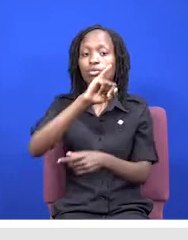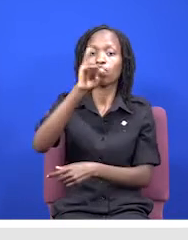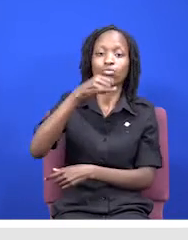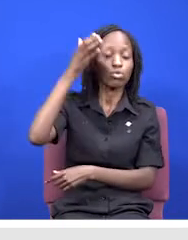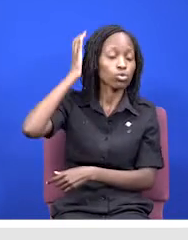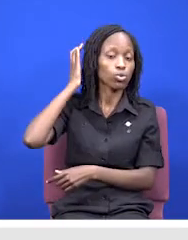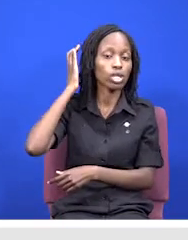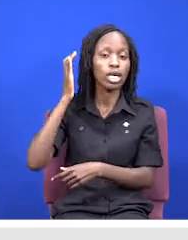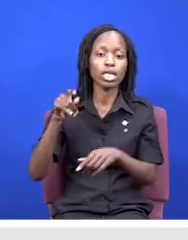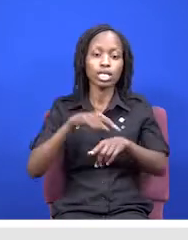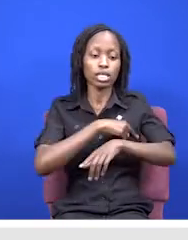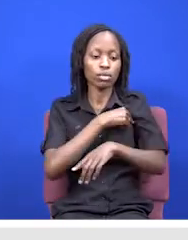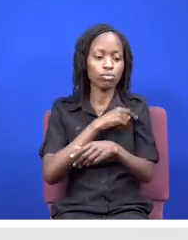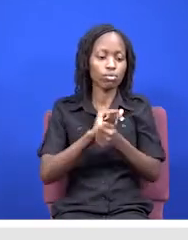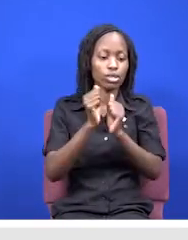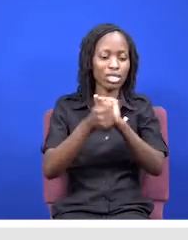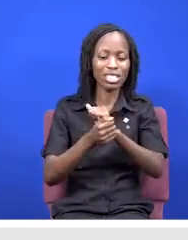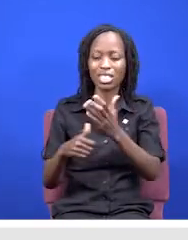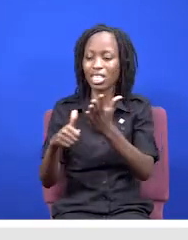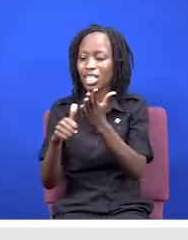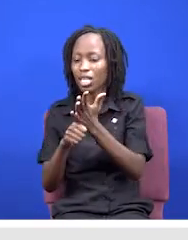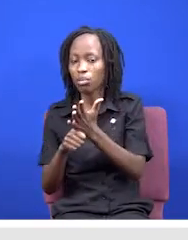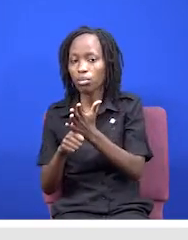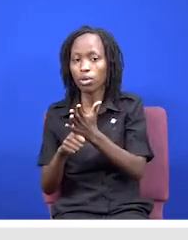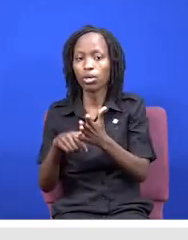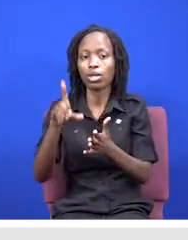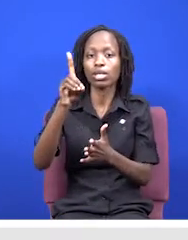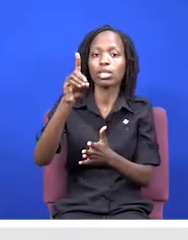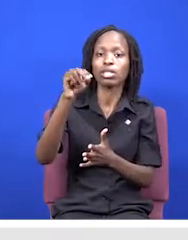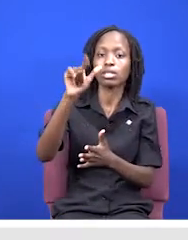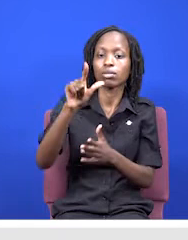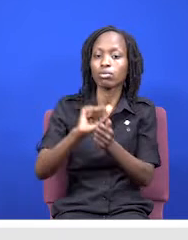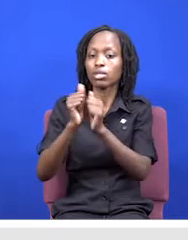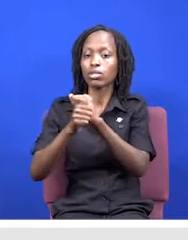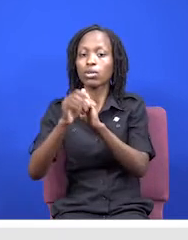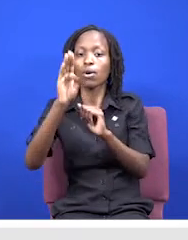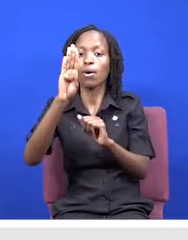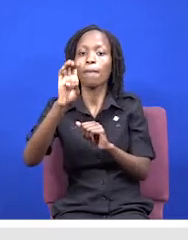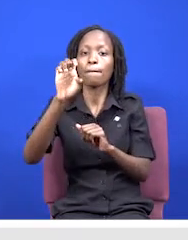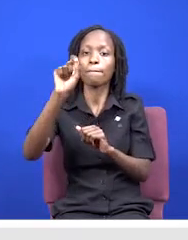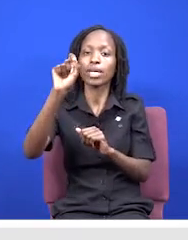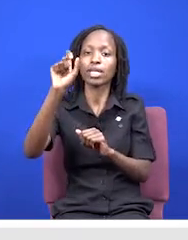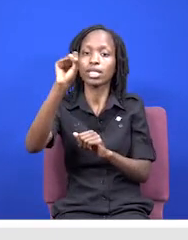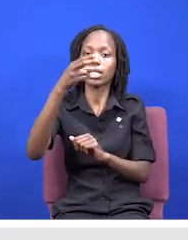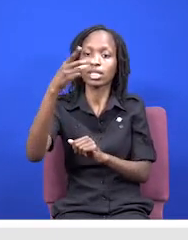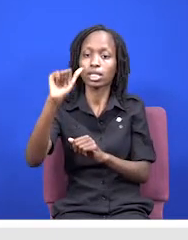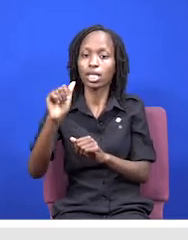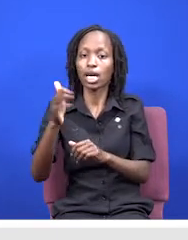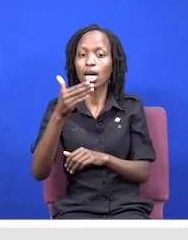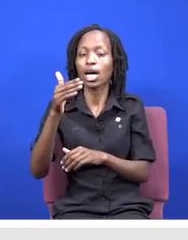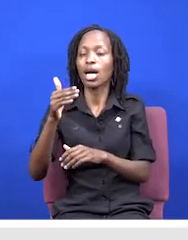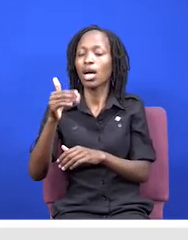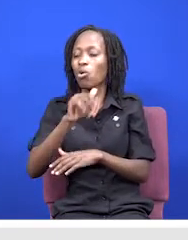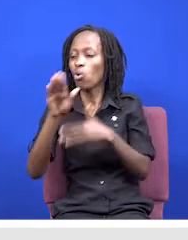Judah. The chief of staff renamed them with Babylonian names. Daniel was called Belteshazzar, Hananiah was